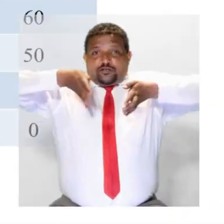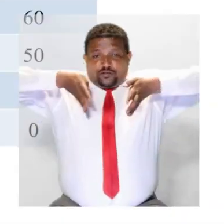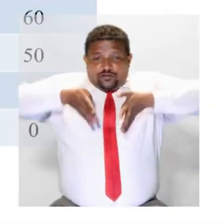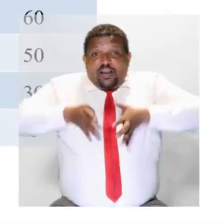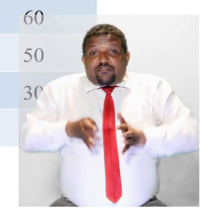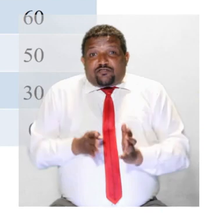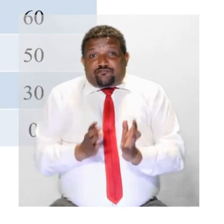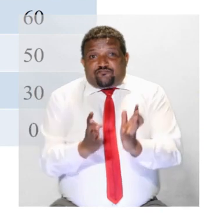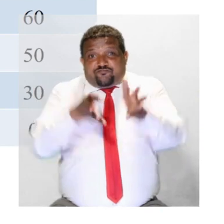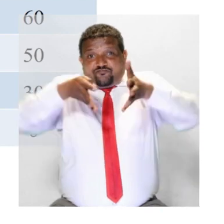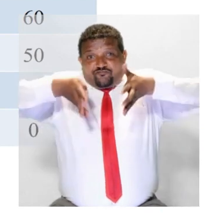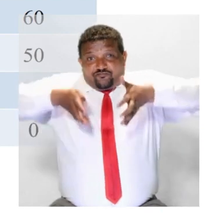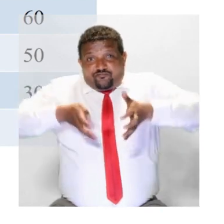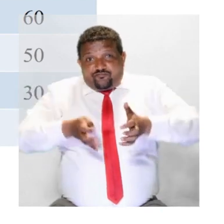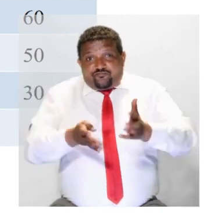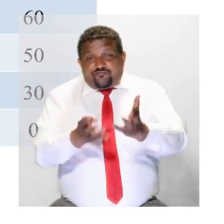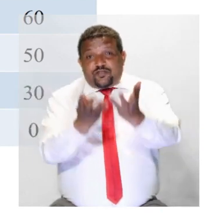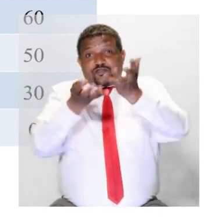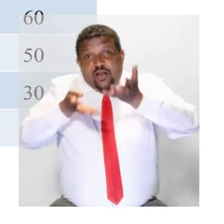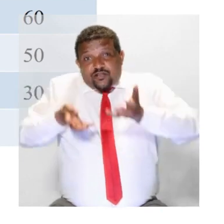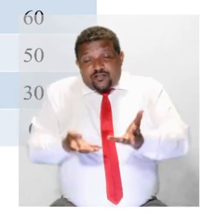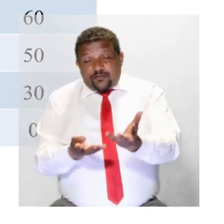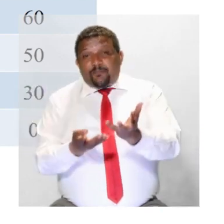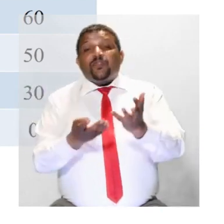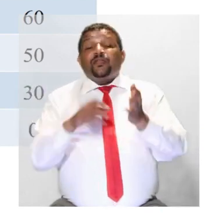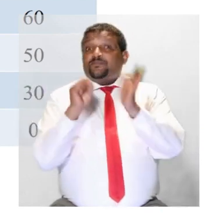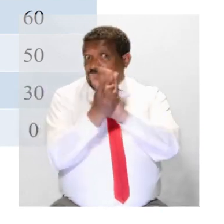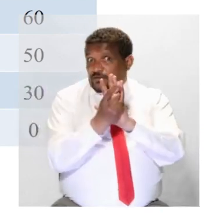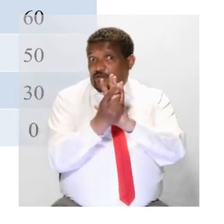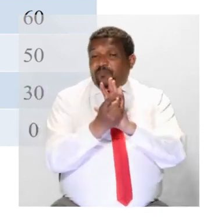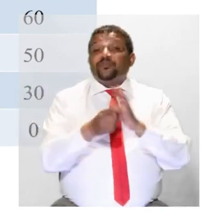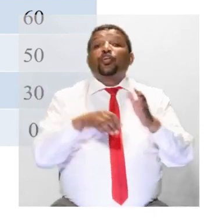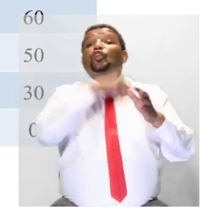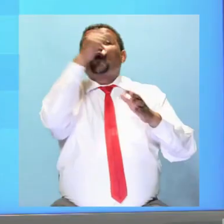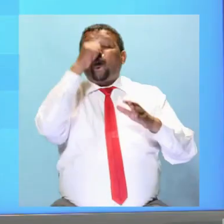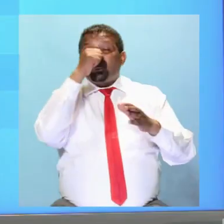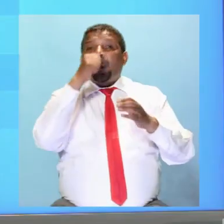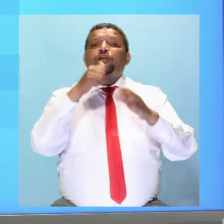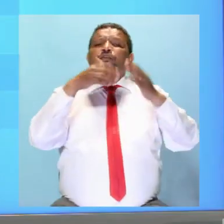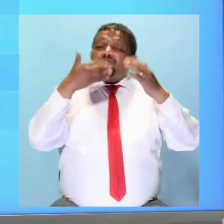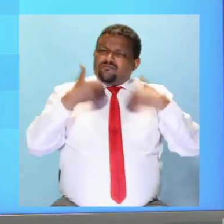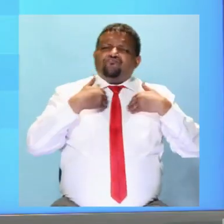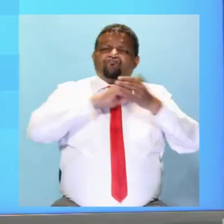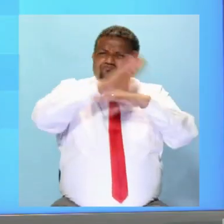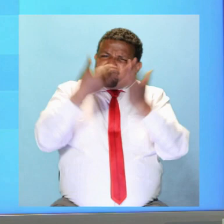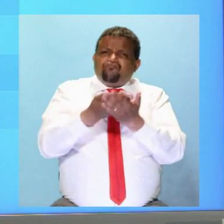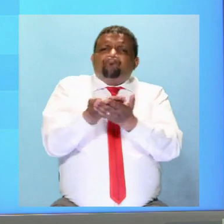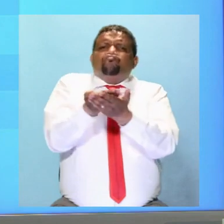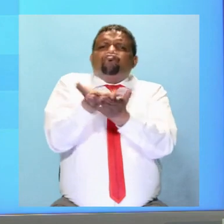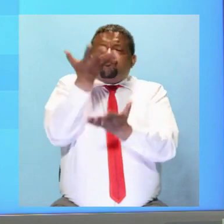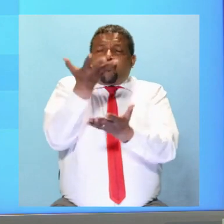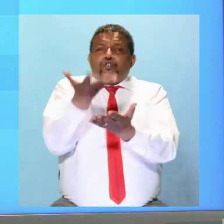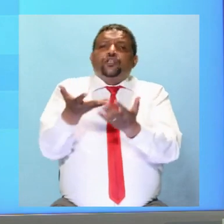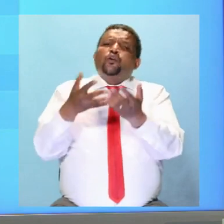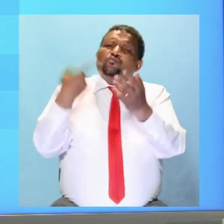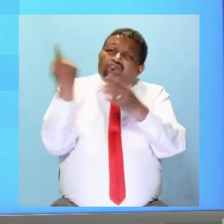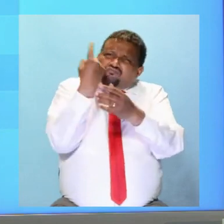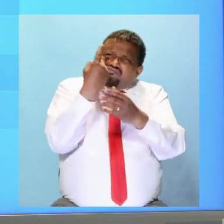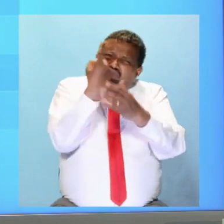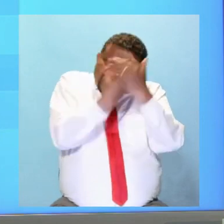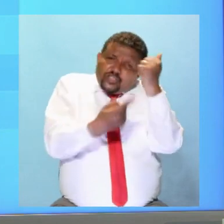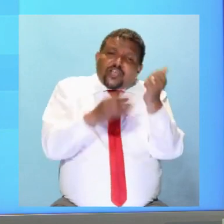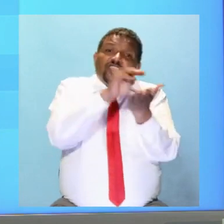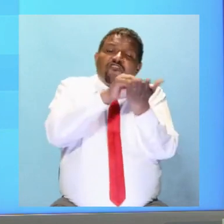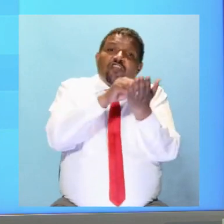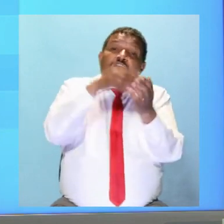at combination A, if Ethiopia employs all the available resources for the production of teff only, she will not produce